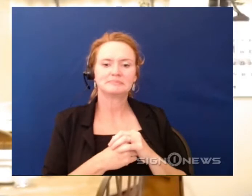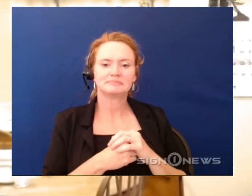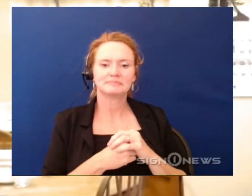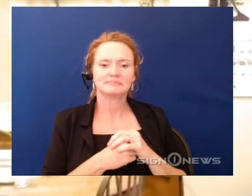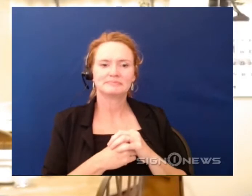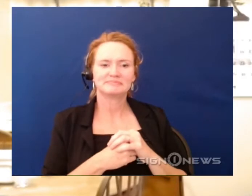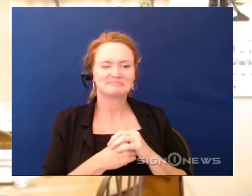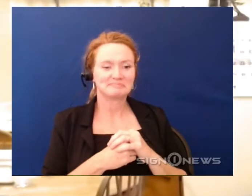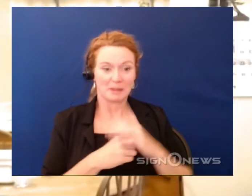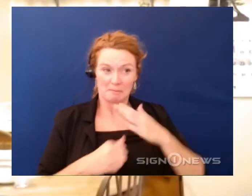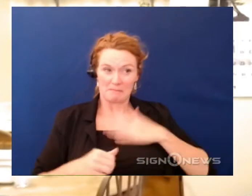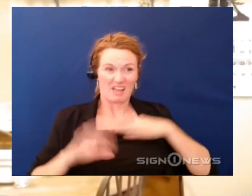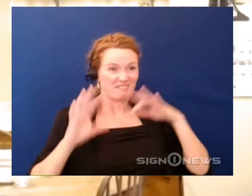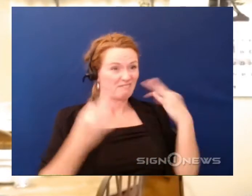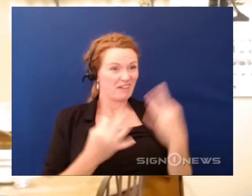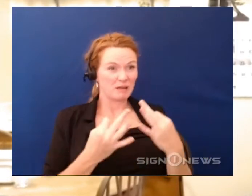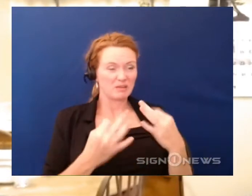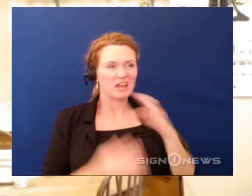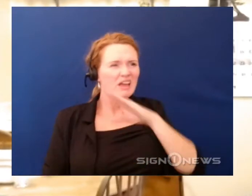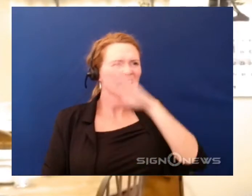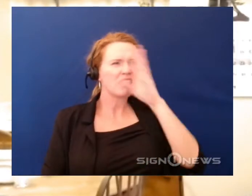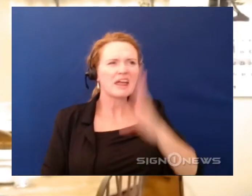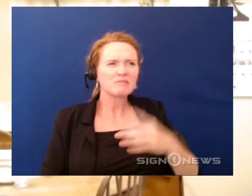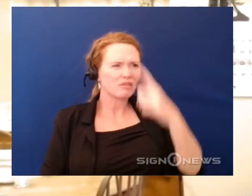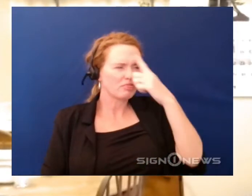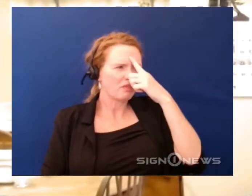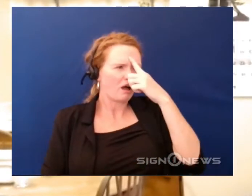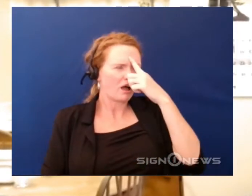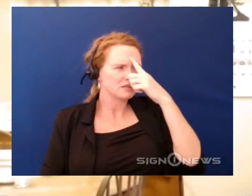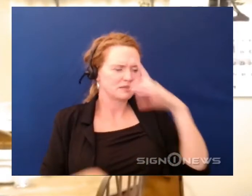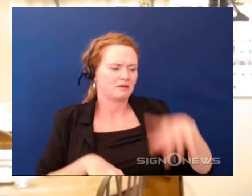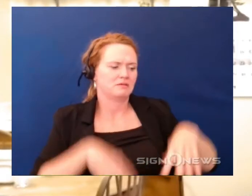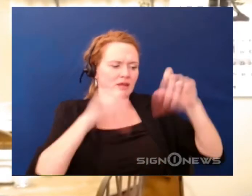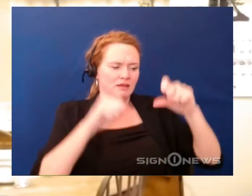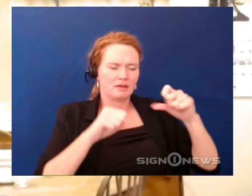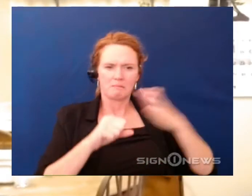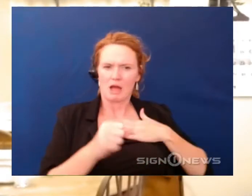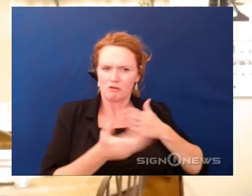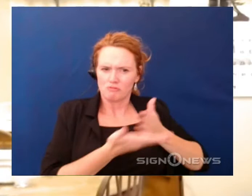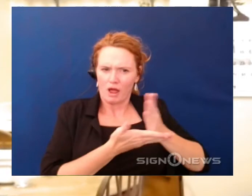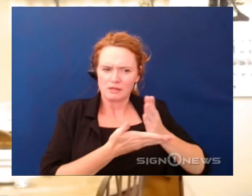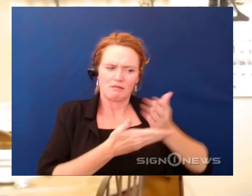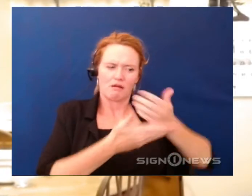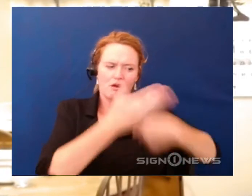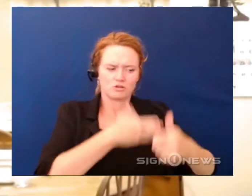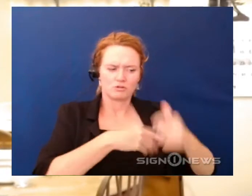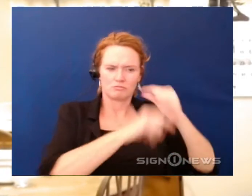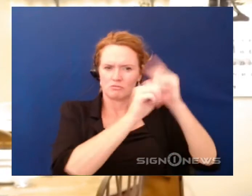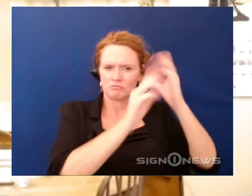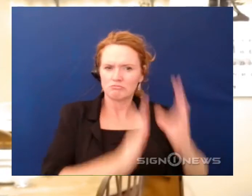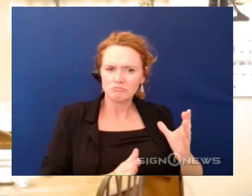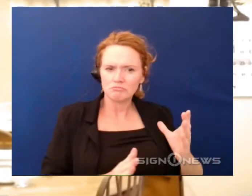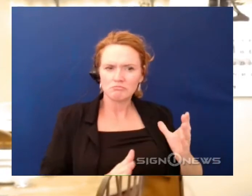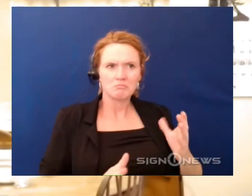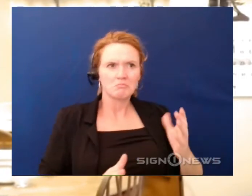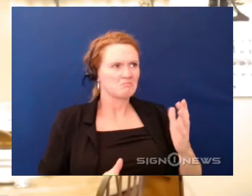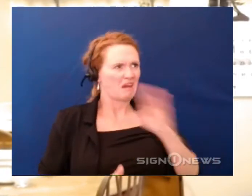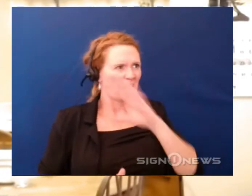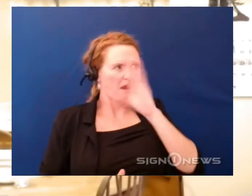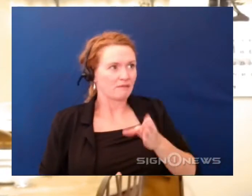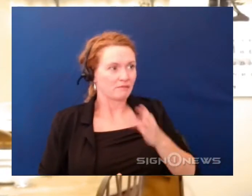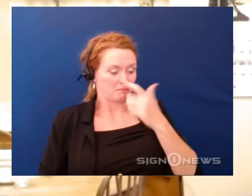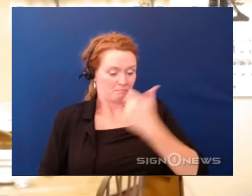My family never thought about conserving me, and why should they? Because I'm fully capable of handling things on my own, and I